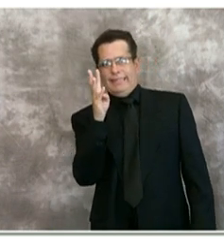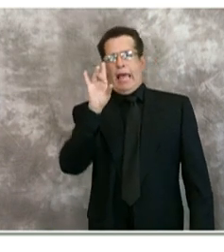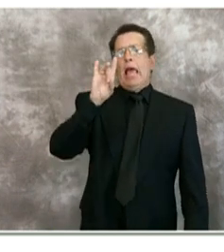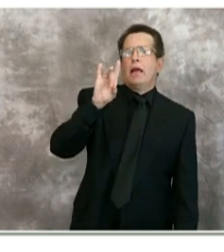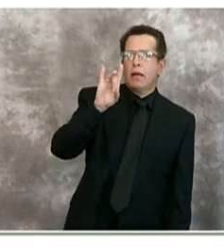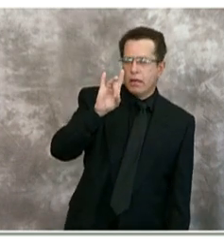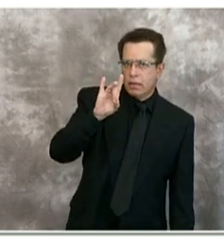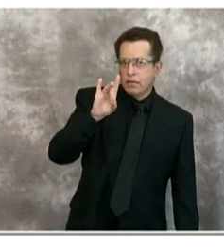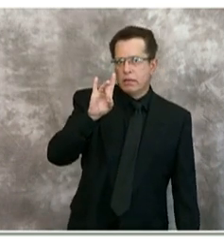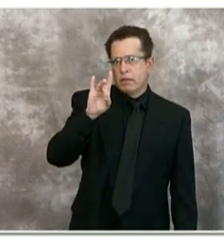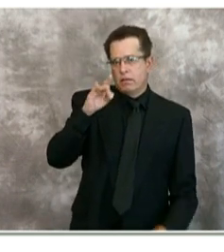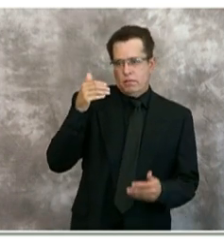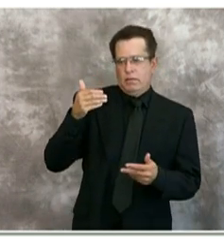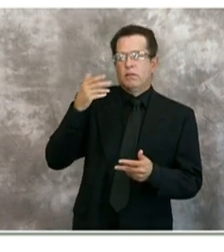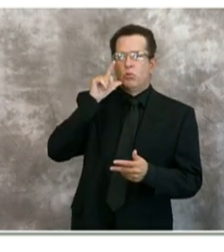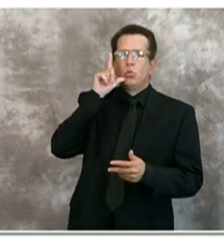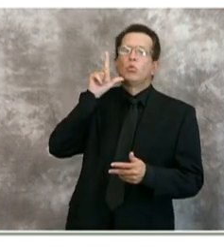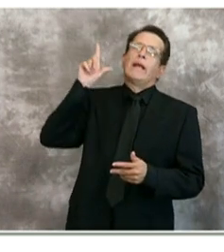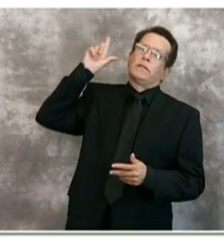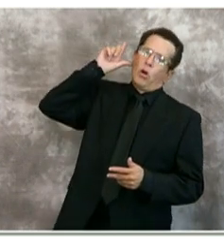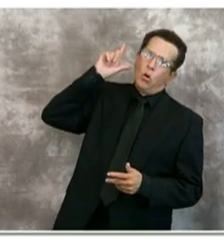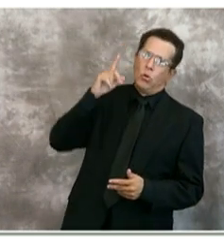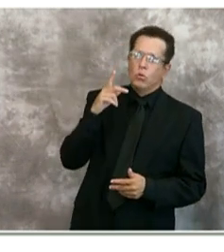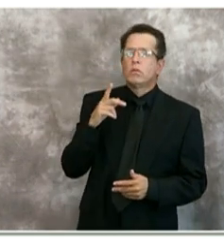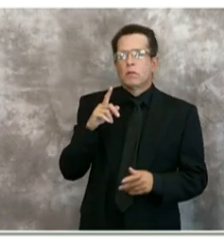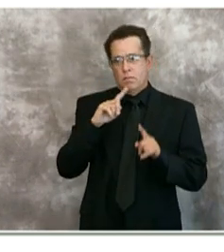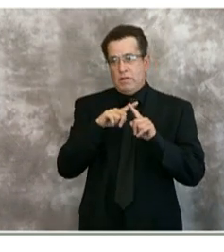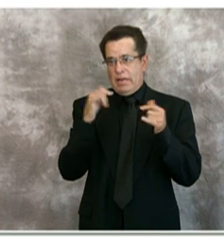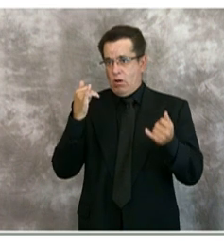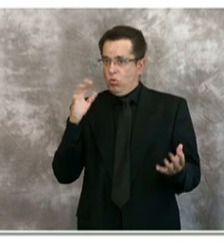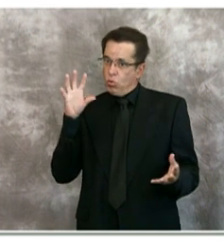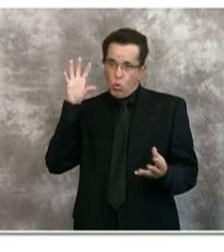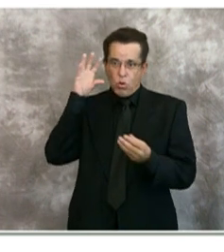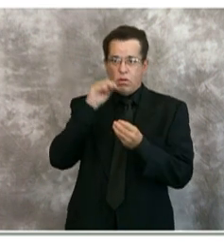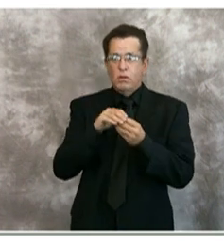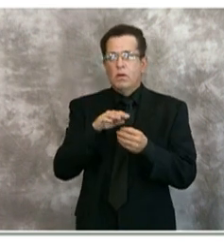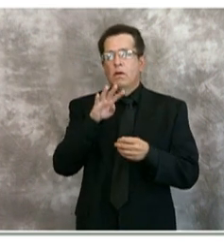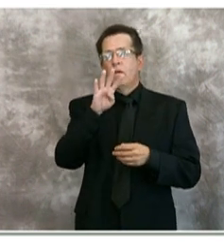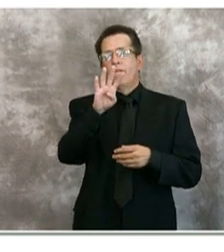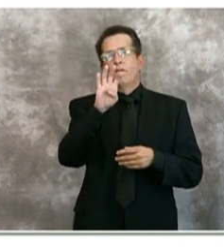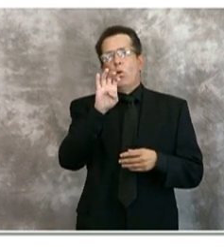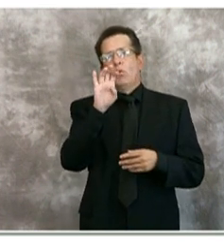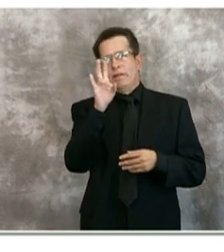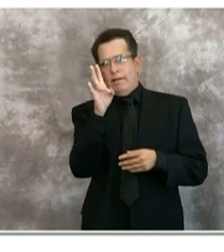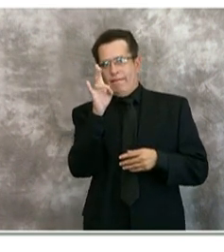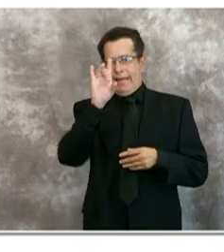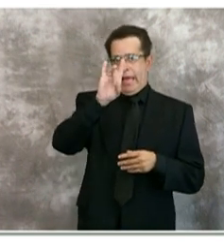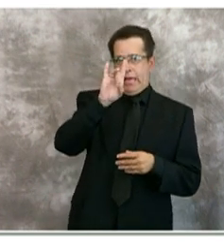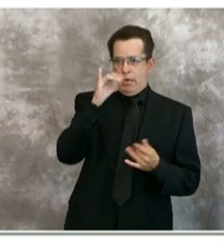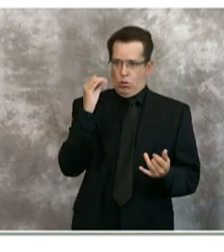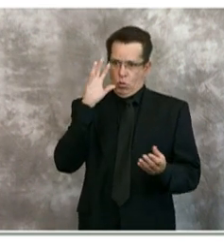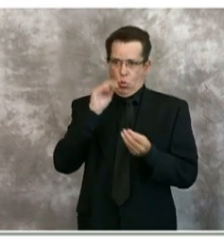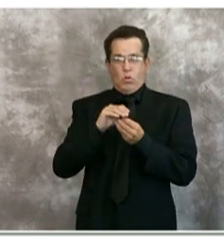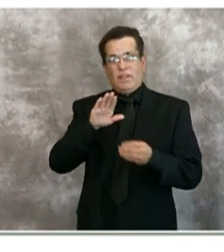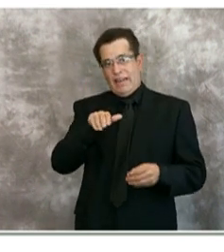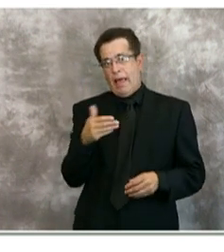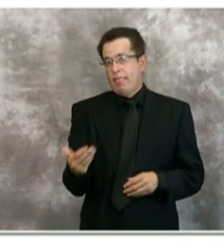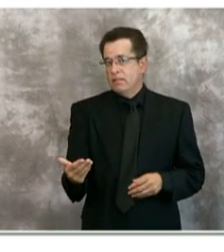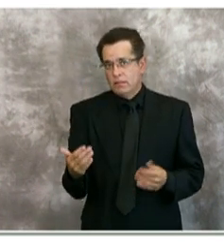568 cases. The total includes 478 deaths